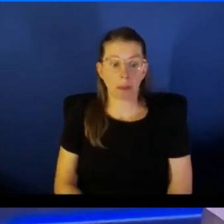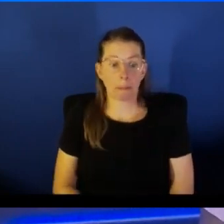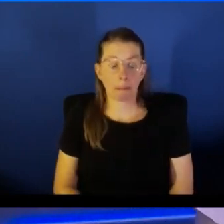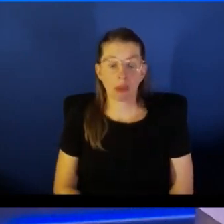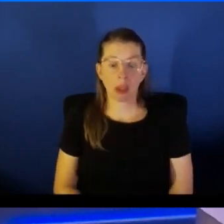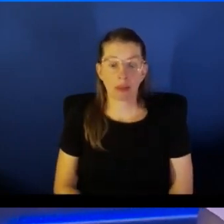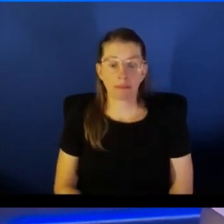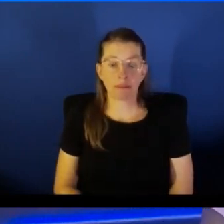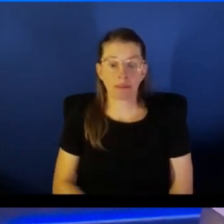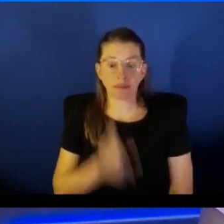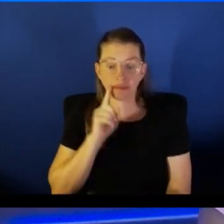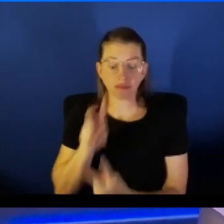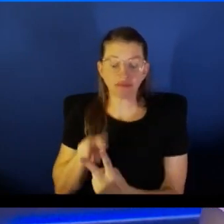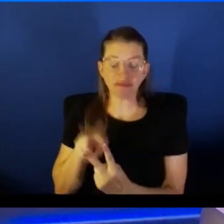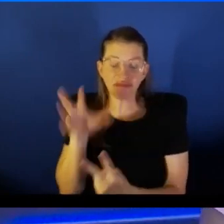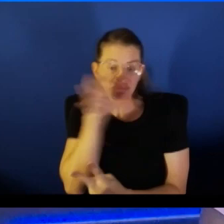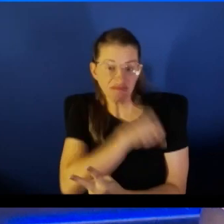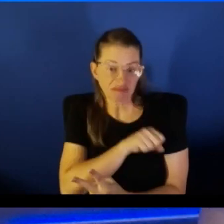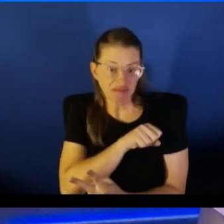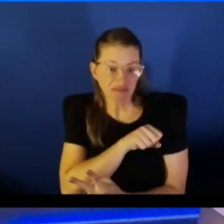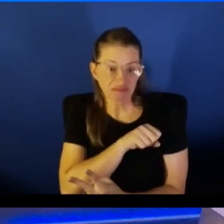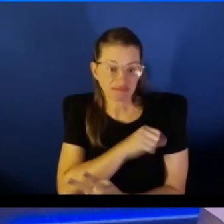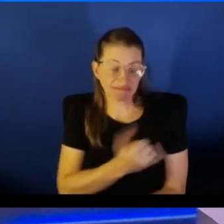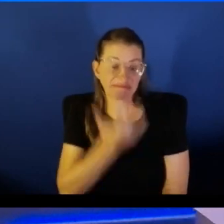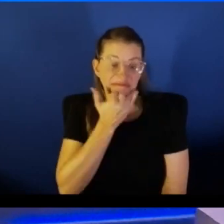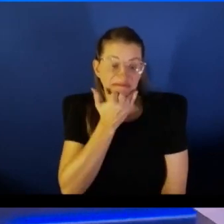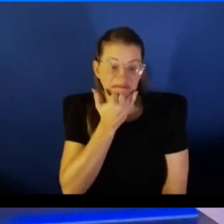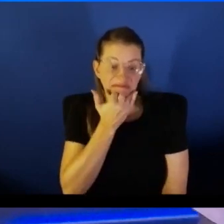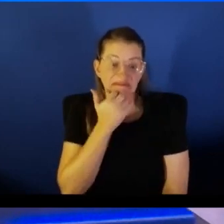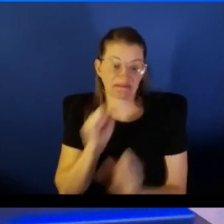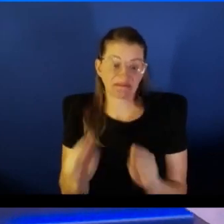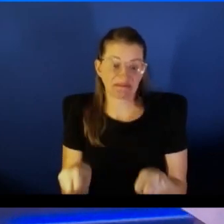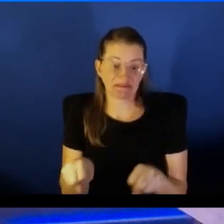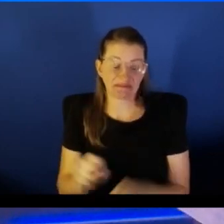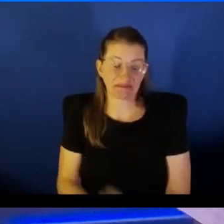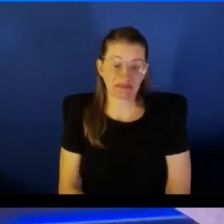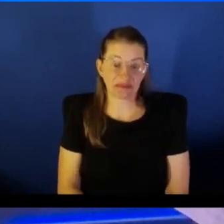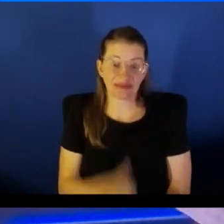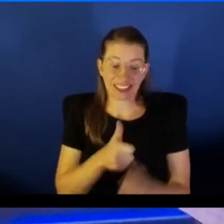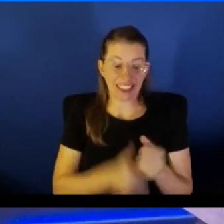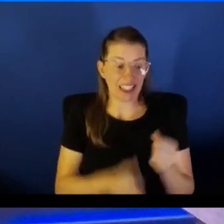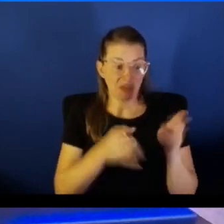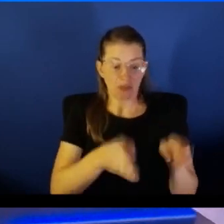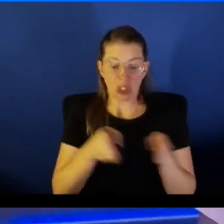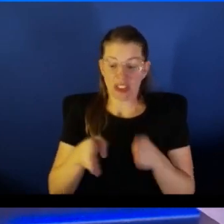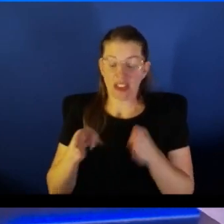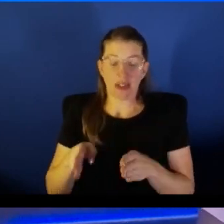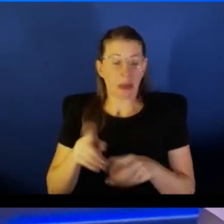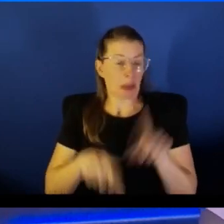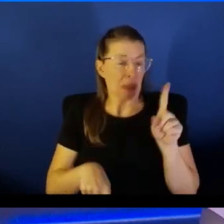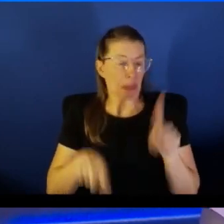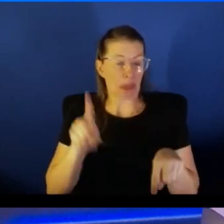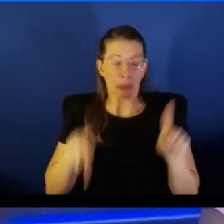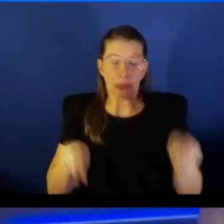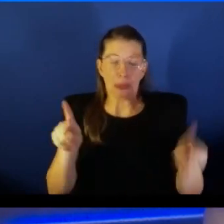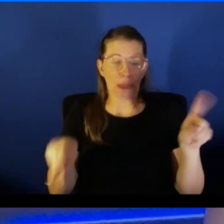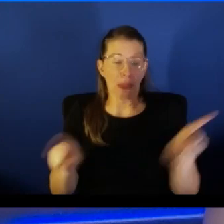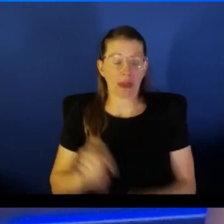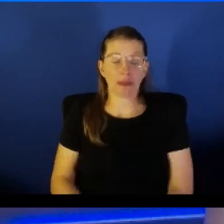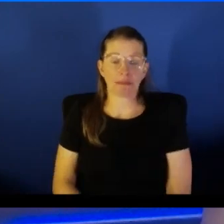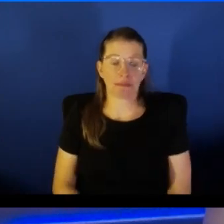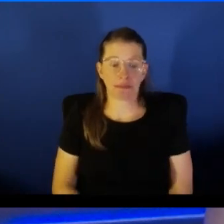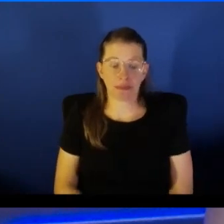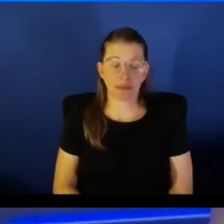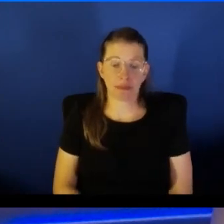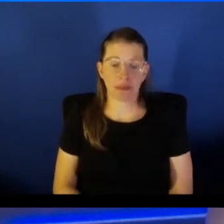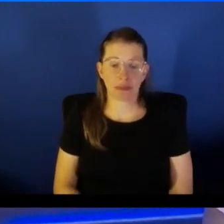those assumptions could be wrong, and each individual is very, very different. So we need to really make sure that we do not have